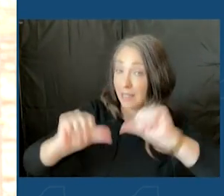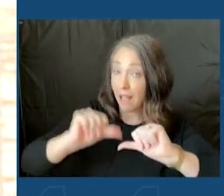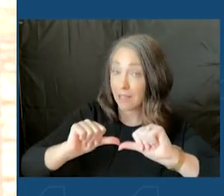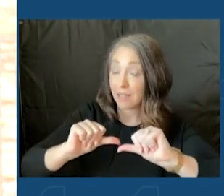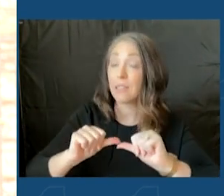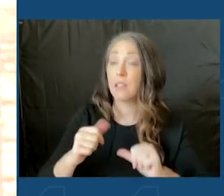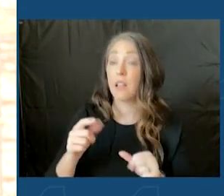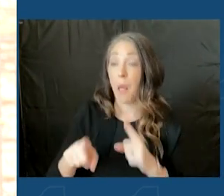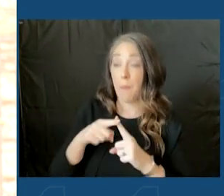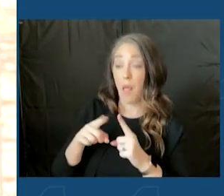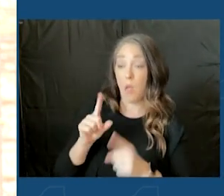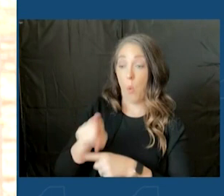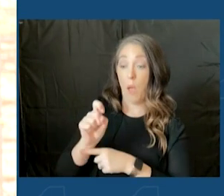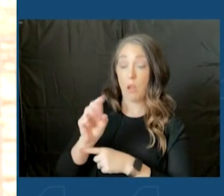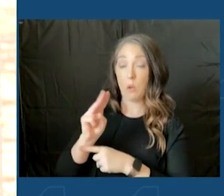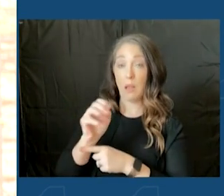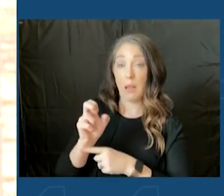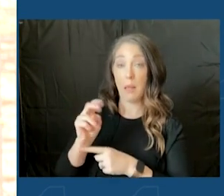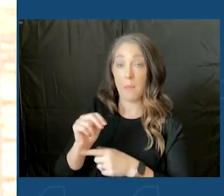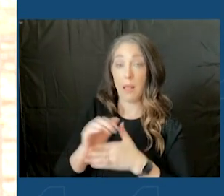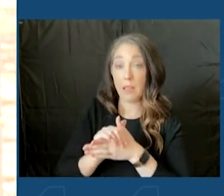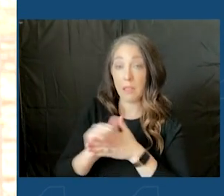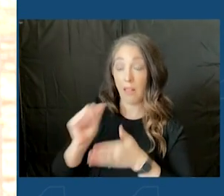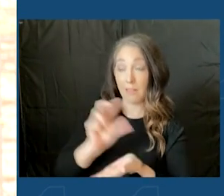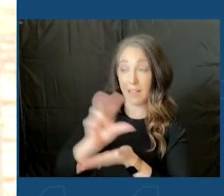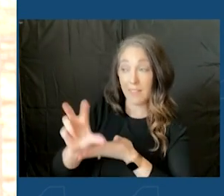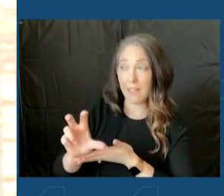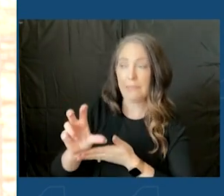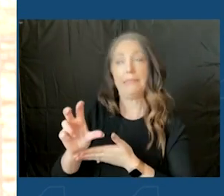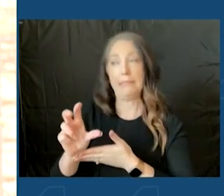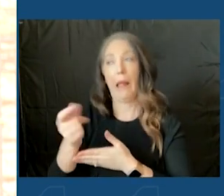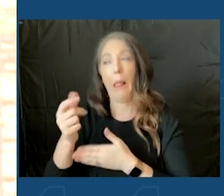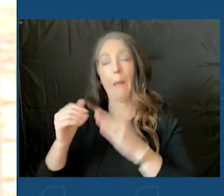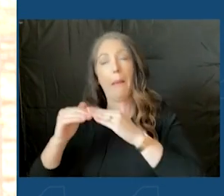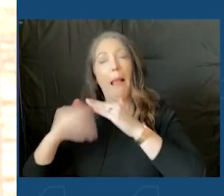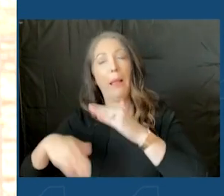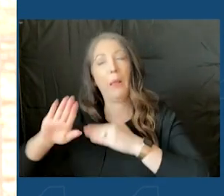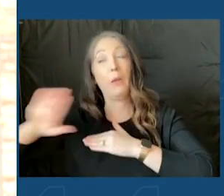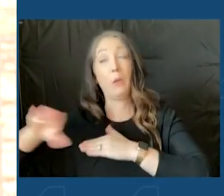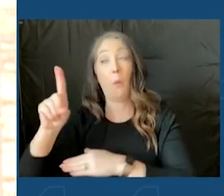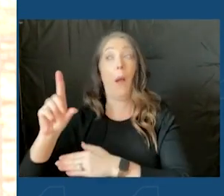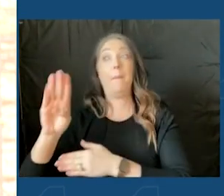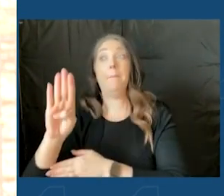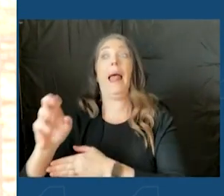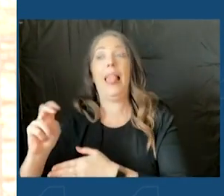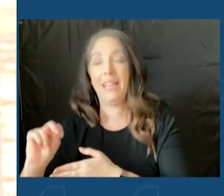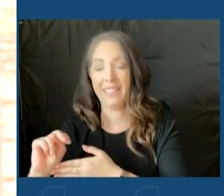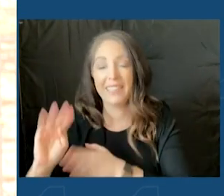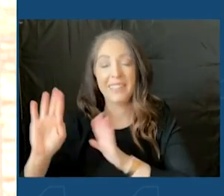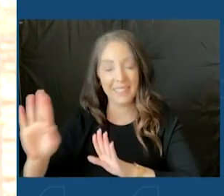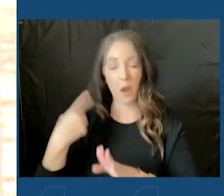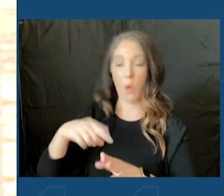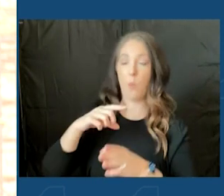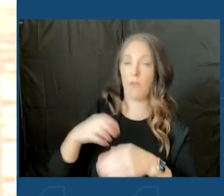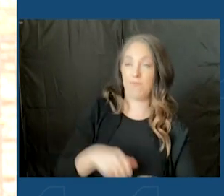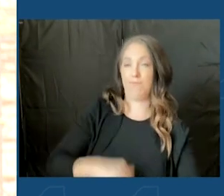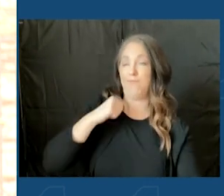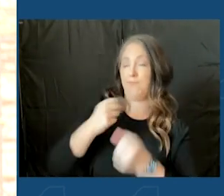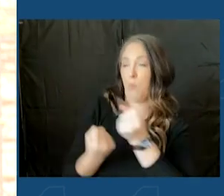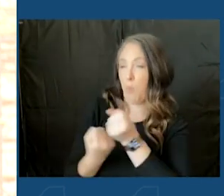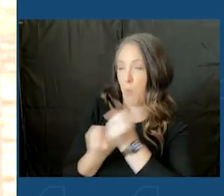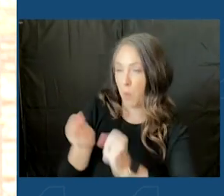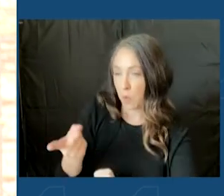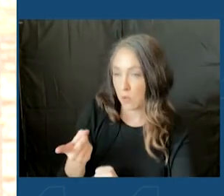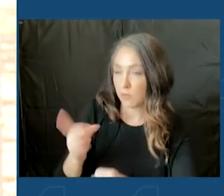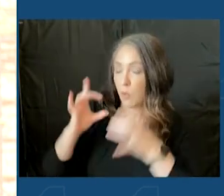project, obviously it's a few less zeros than yours, but I'm really glad, but we're proud to support you, all tied to the job creation. You create